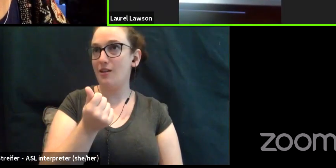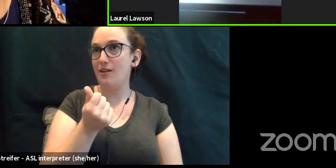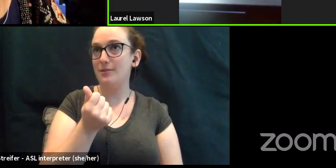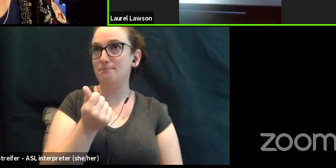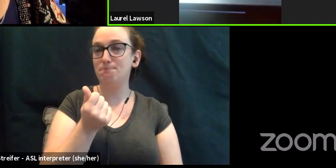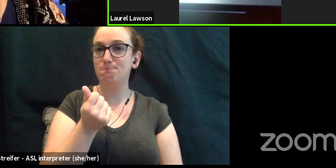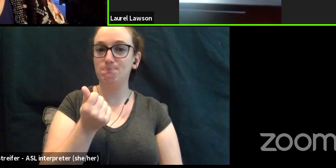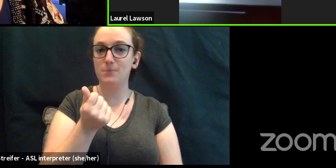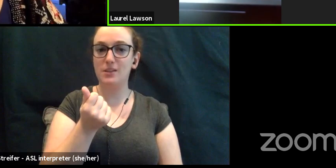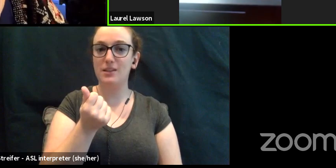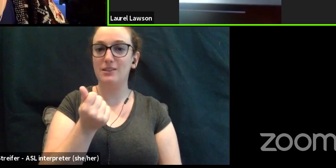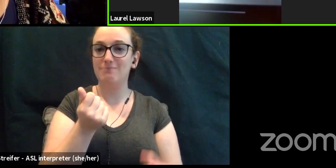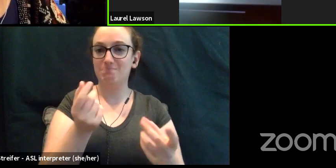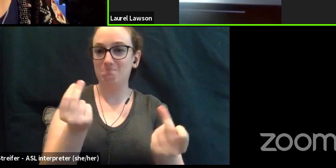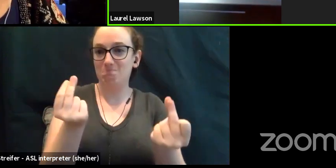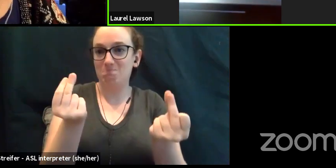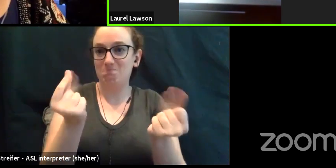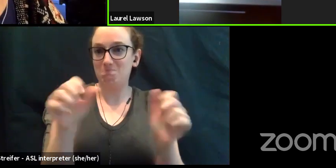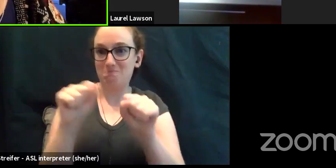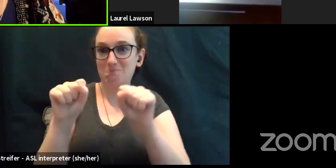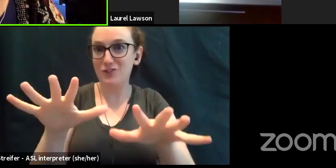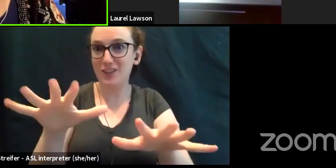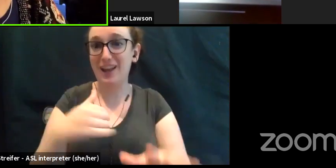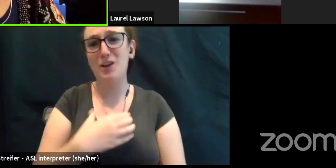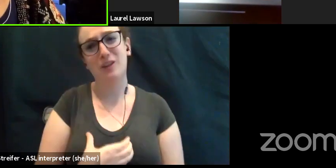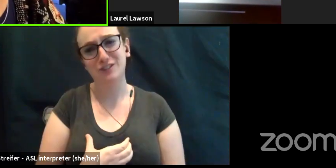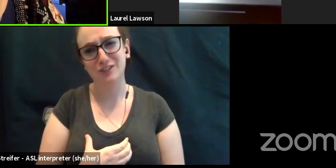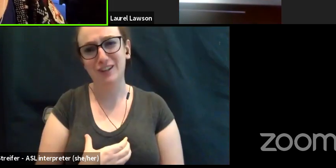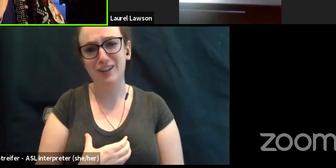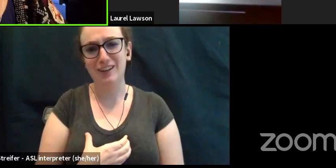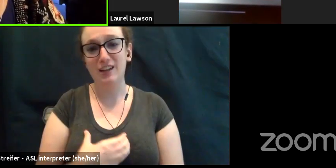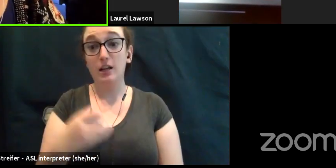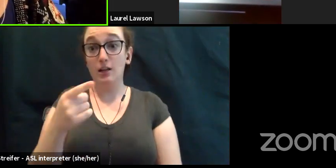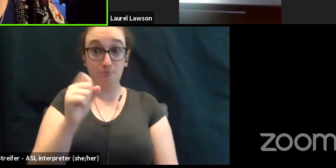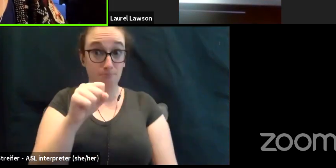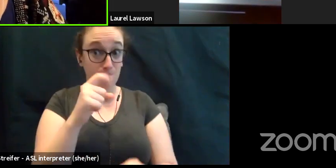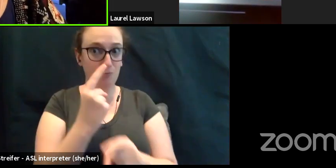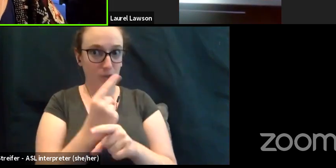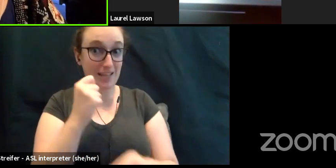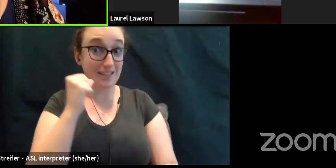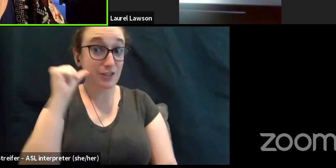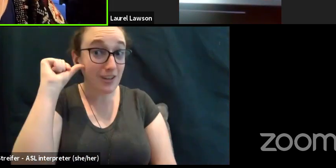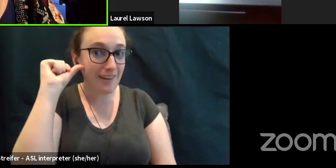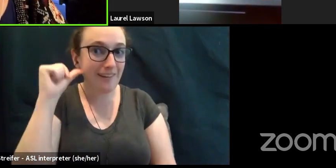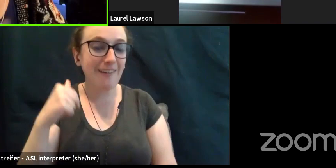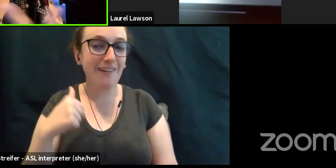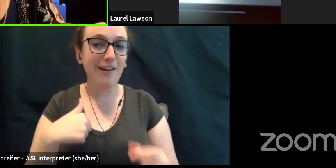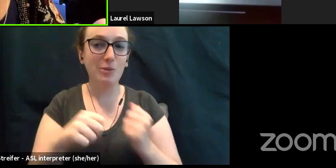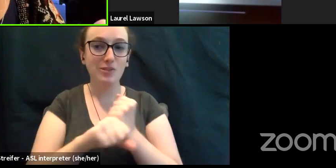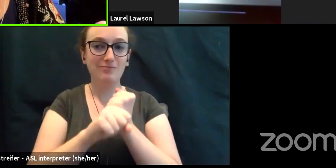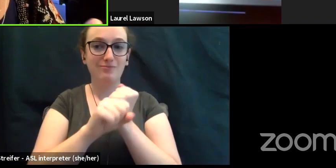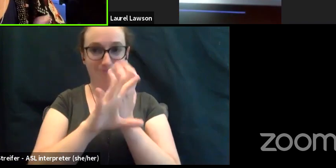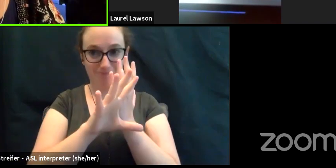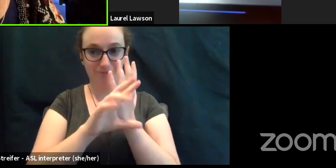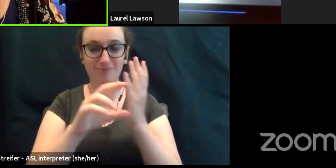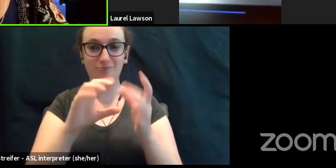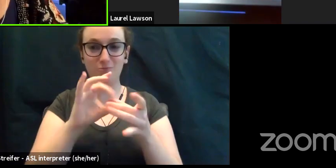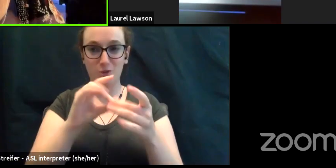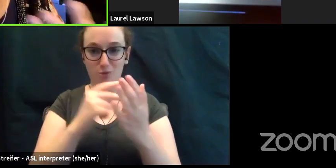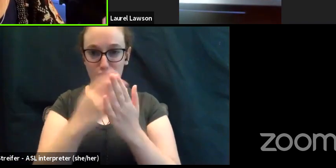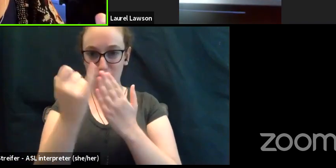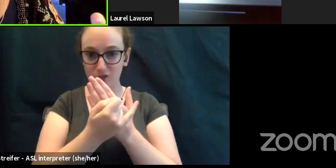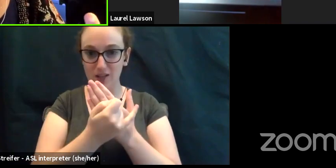it doesn't just happen magically. I wish it did. No, it doesn't. Even yesterday, I was on a call about a project, and I have